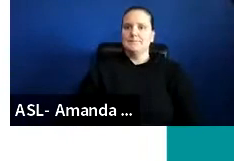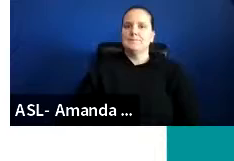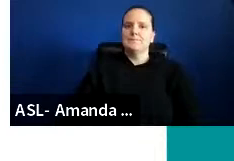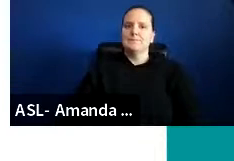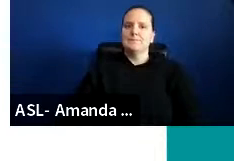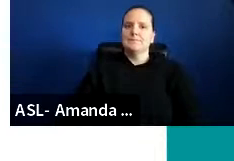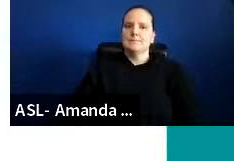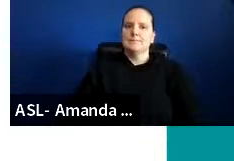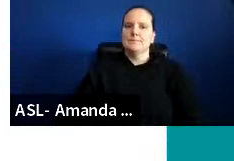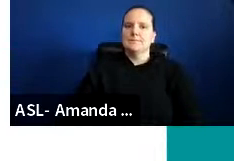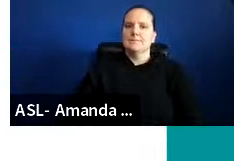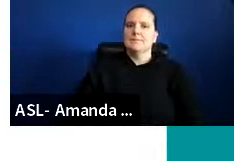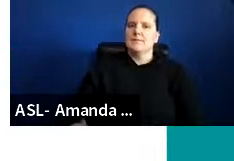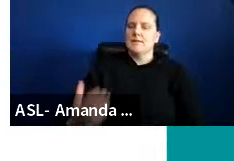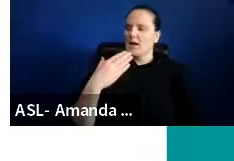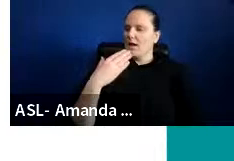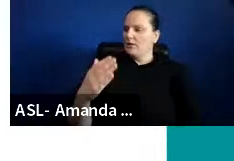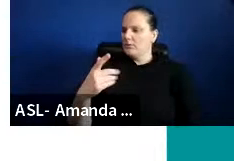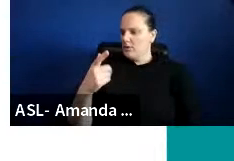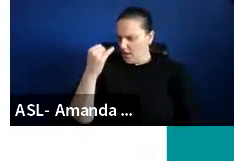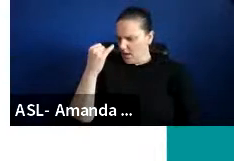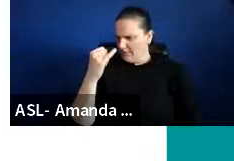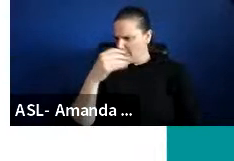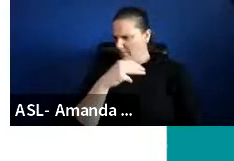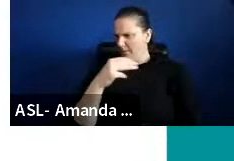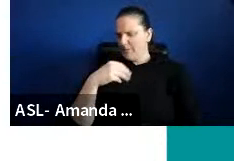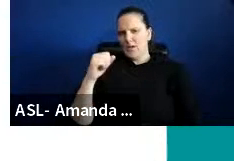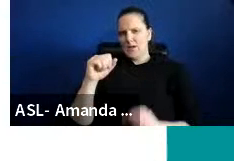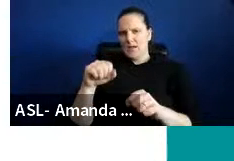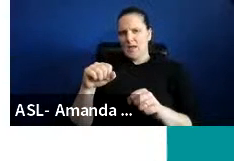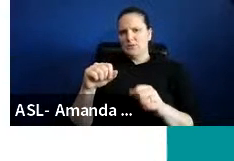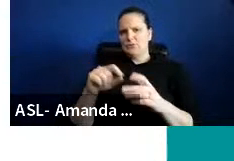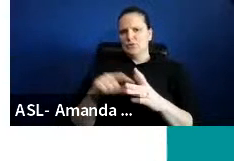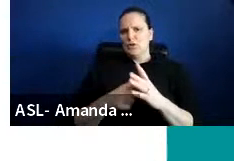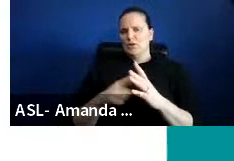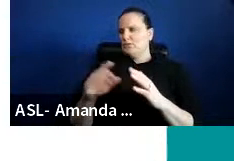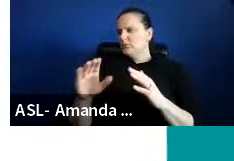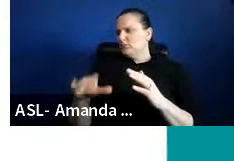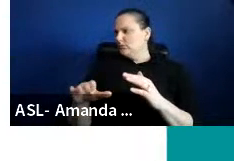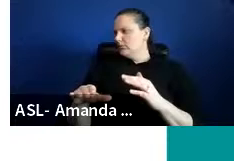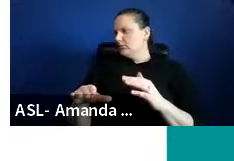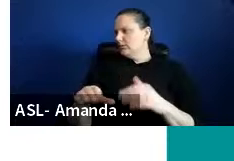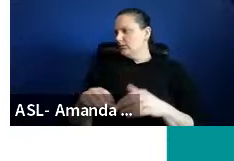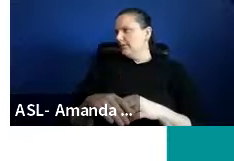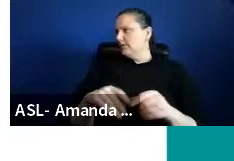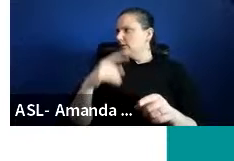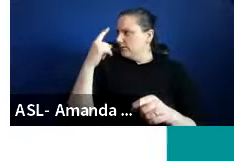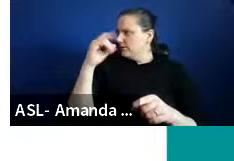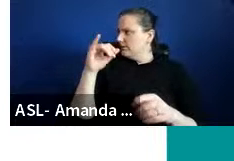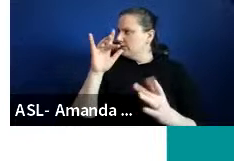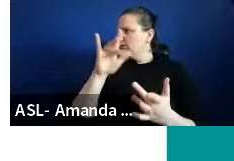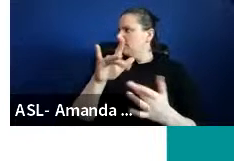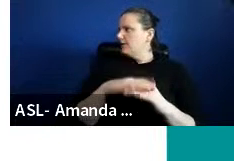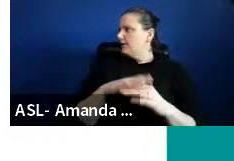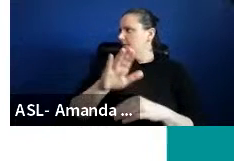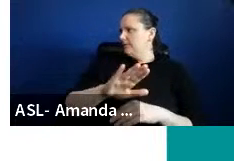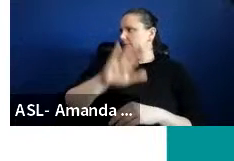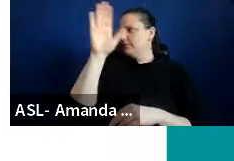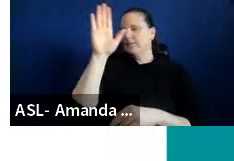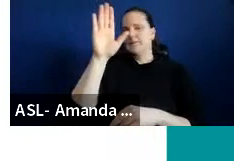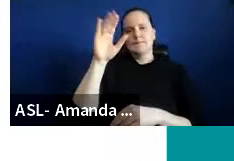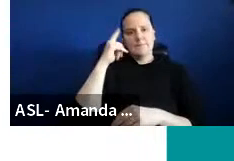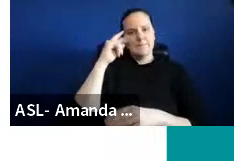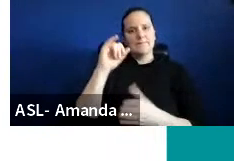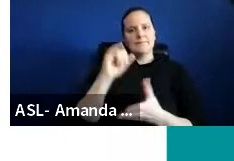And if our members can start by down where there's the reactions, if you click on that, you can raise your hand. So for